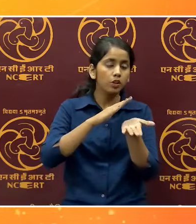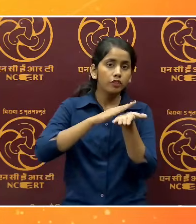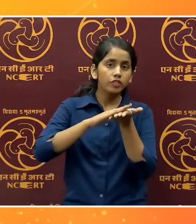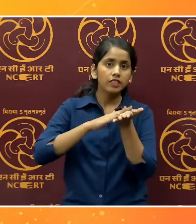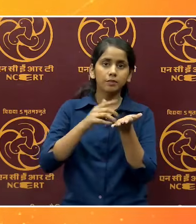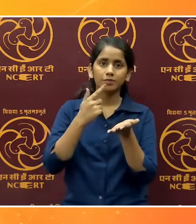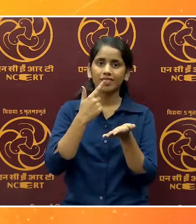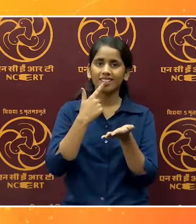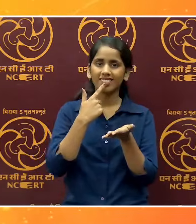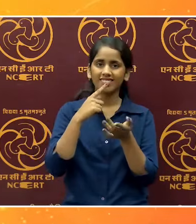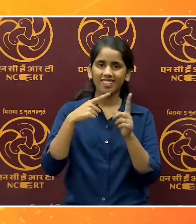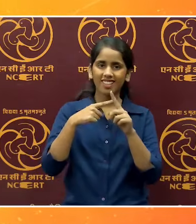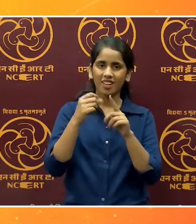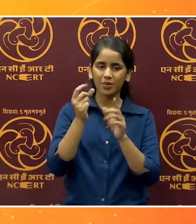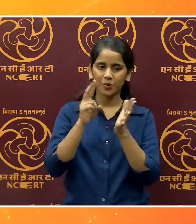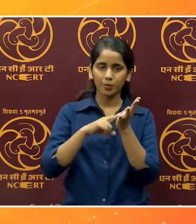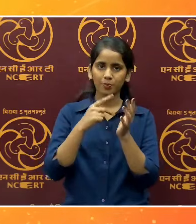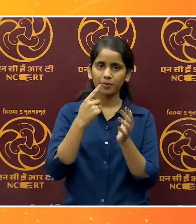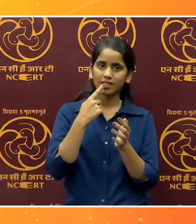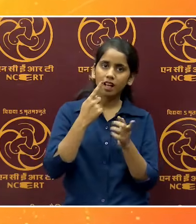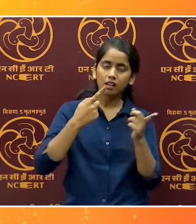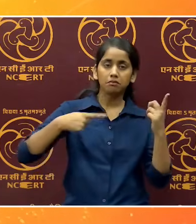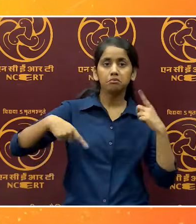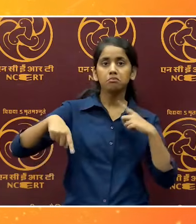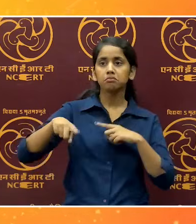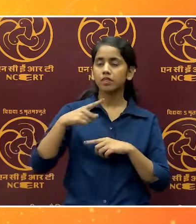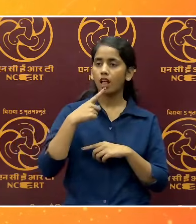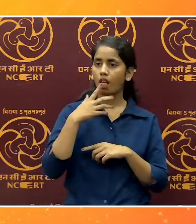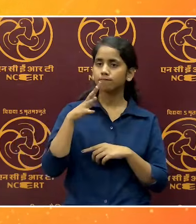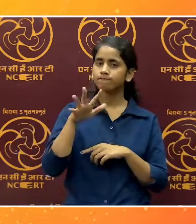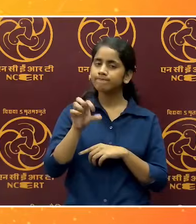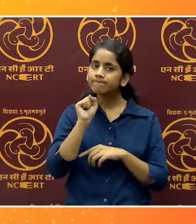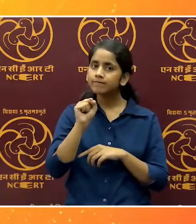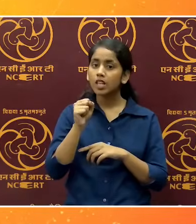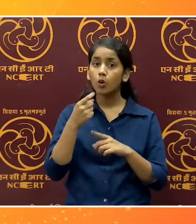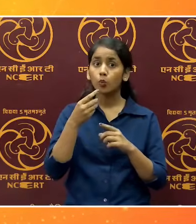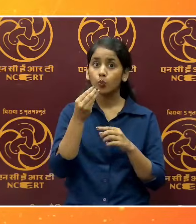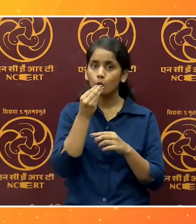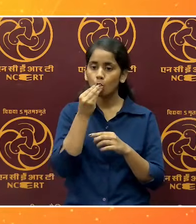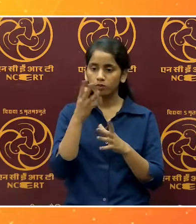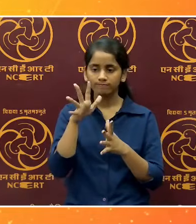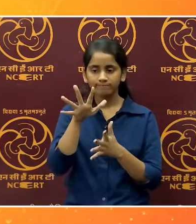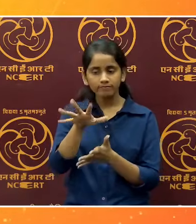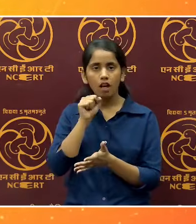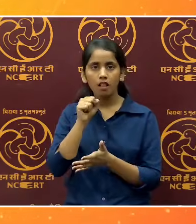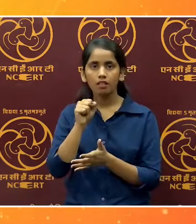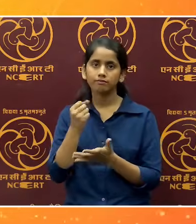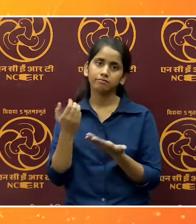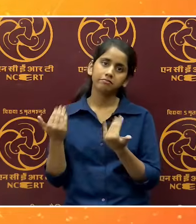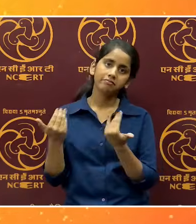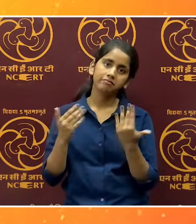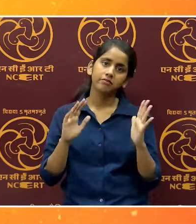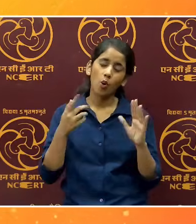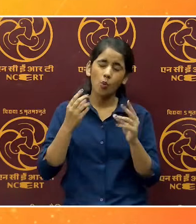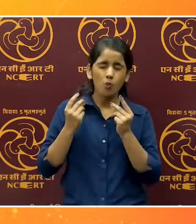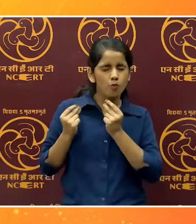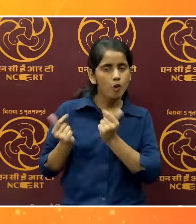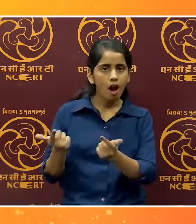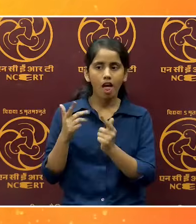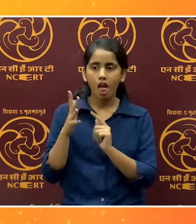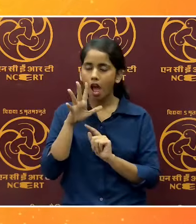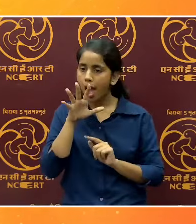tongue. So, the frog is flicking the tongue to catch its food, okay, and it is very fast, students.